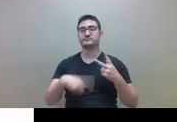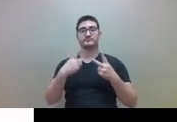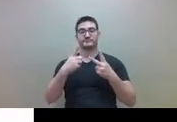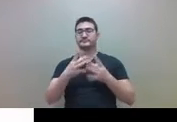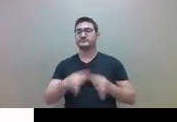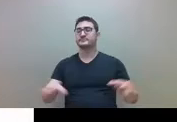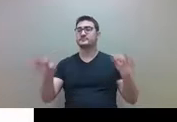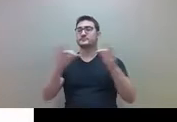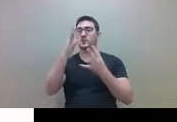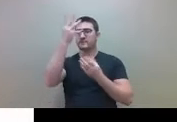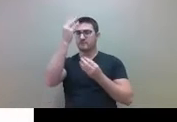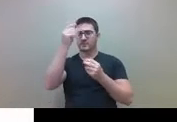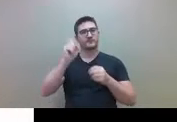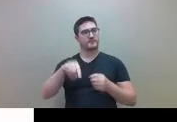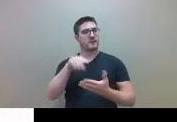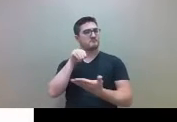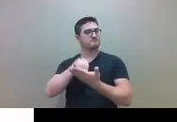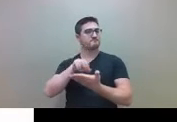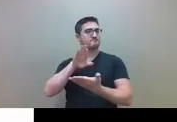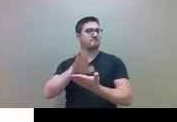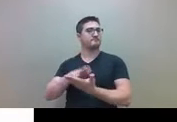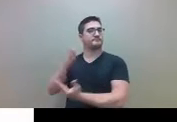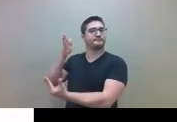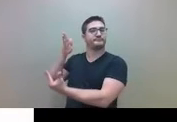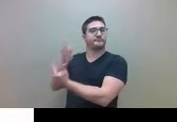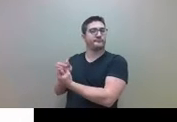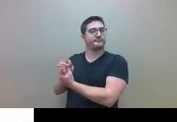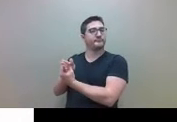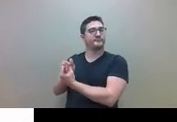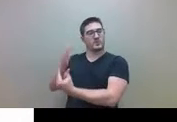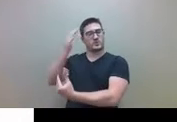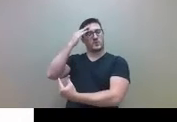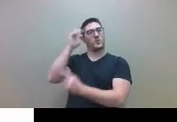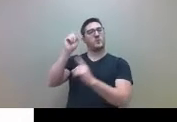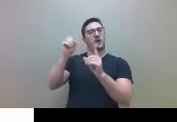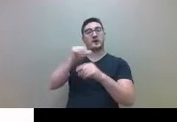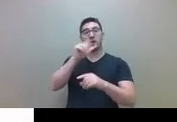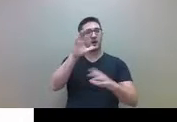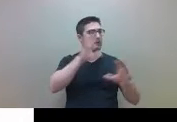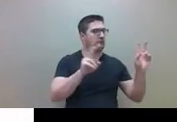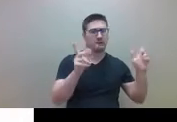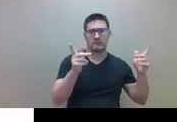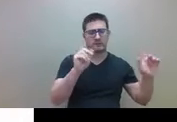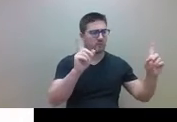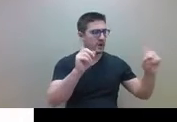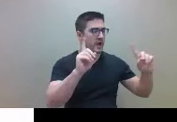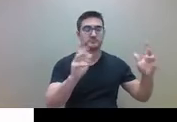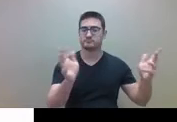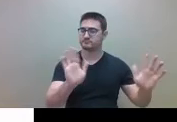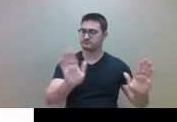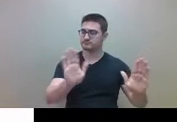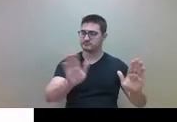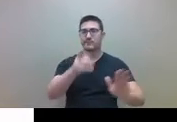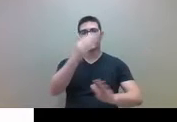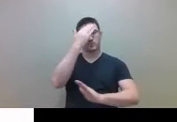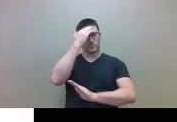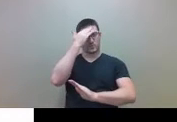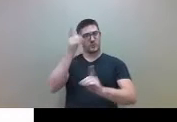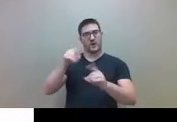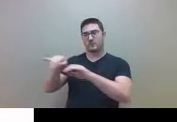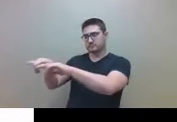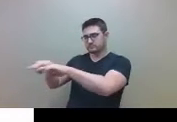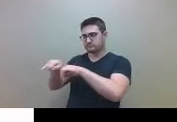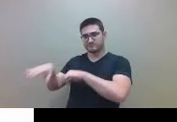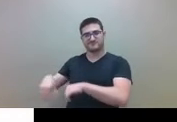is somewhere where you can access, and either another person in your support circle can access that as